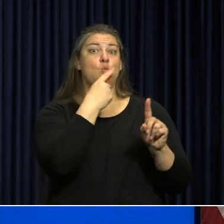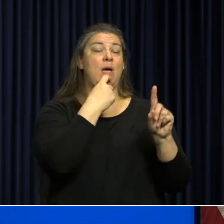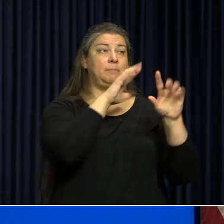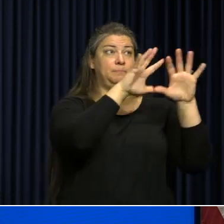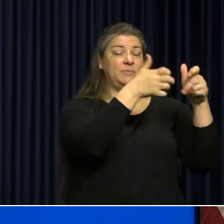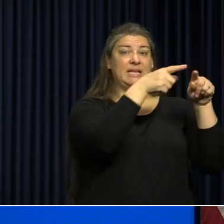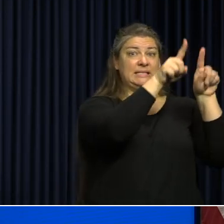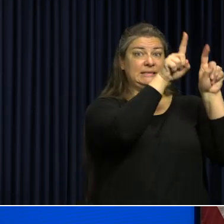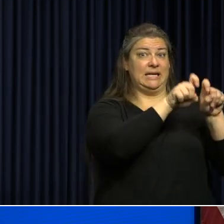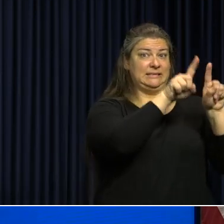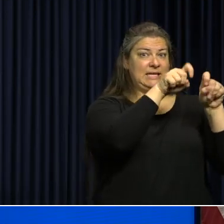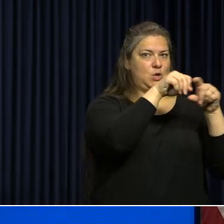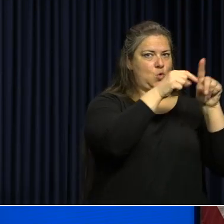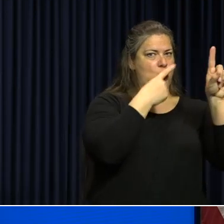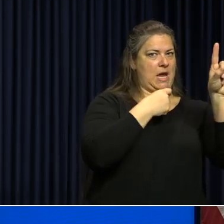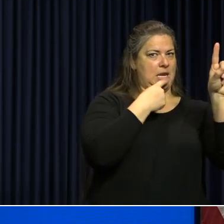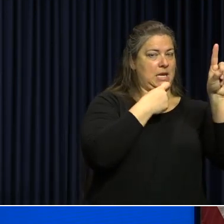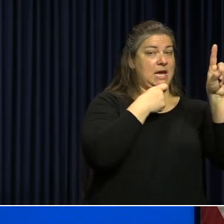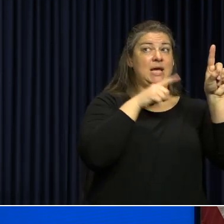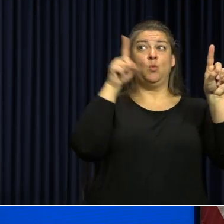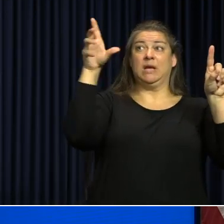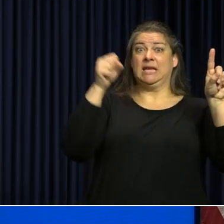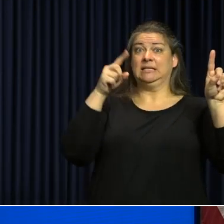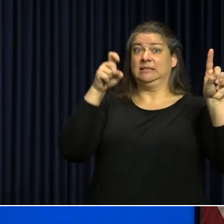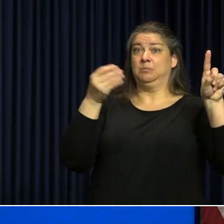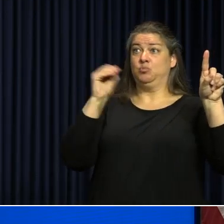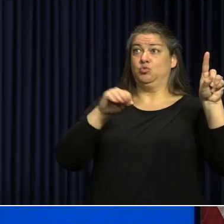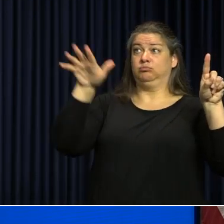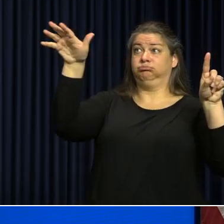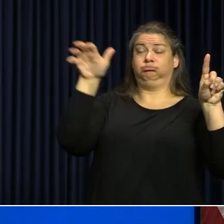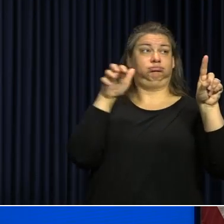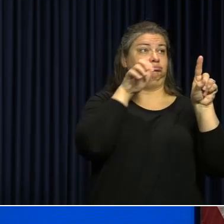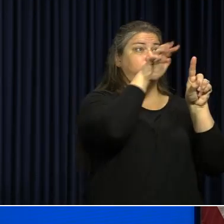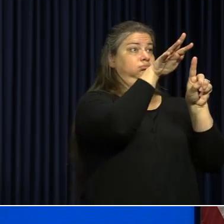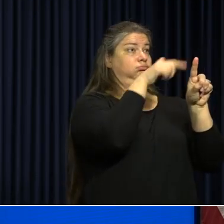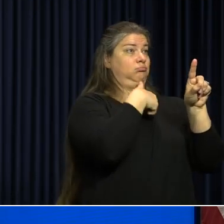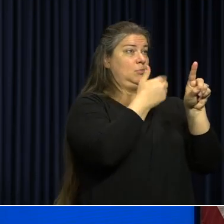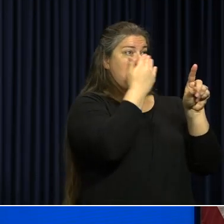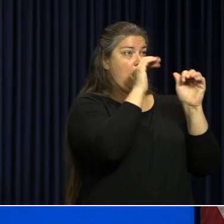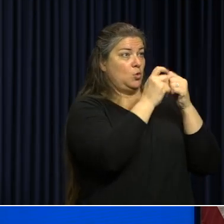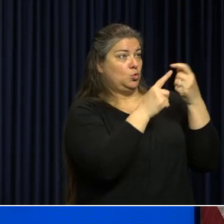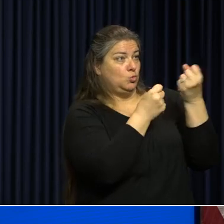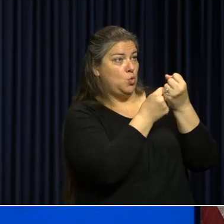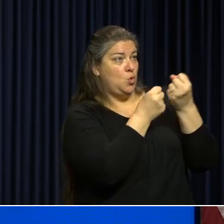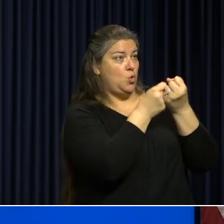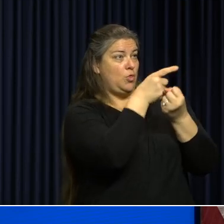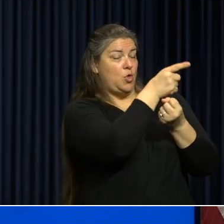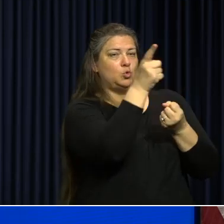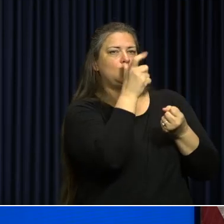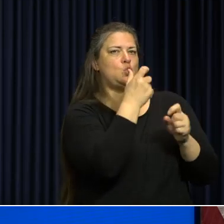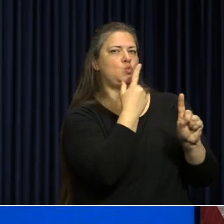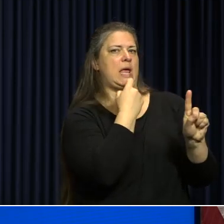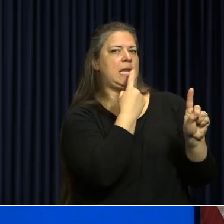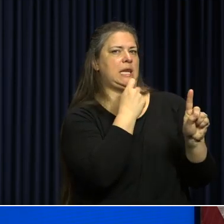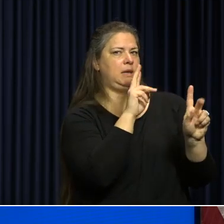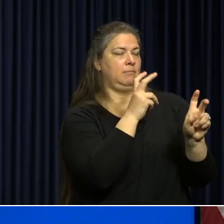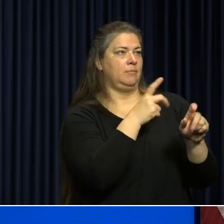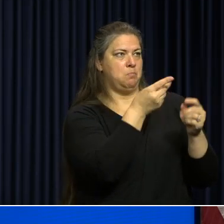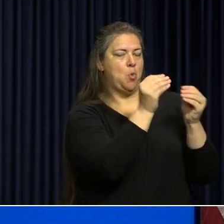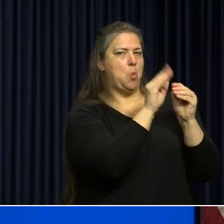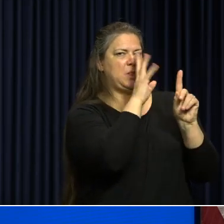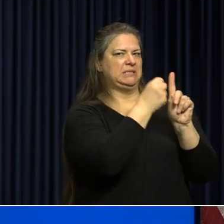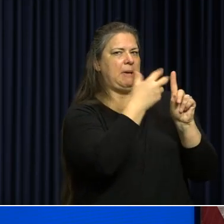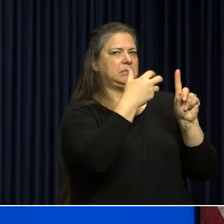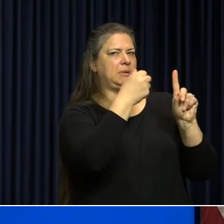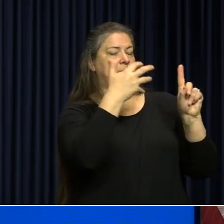As testing becomes more and more available, we learn the best way to support facilities through this process. It will expand even more. Testing is